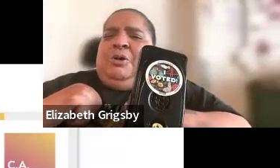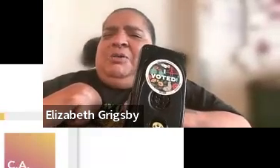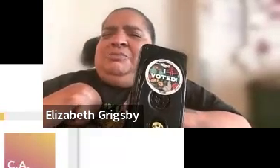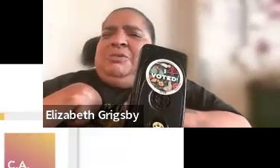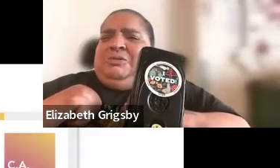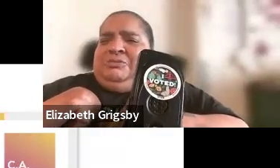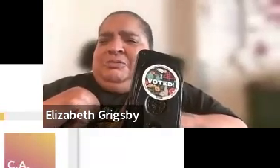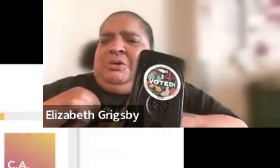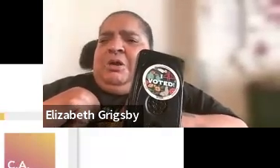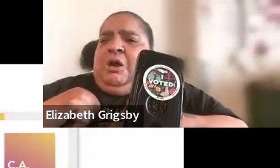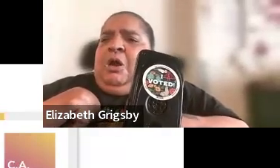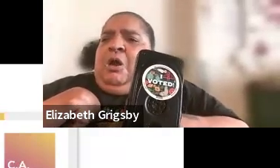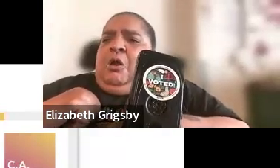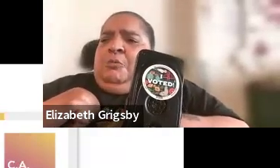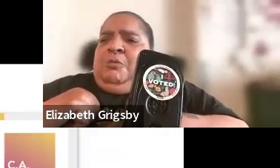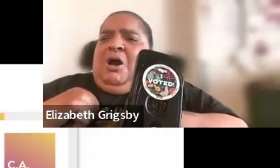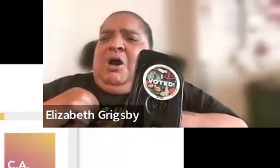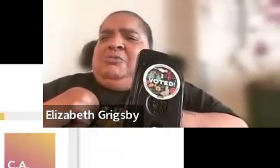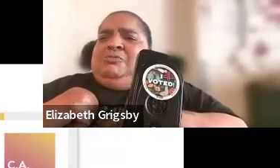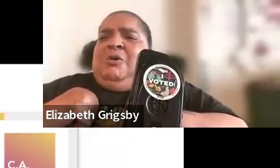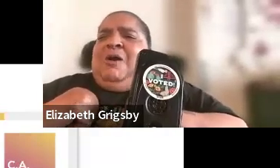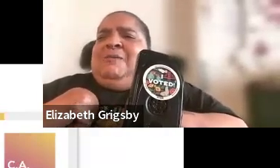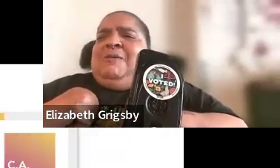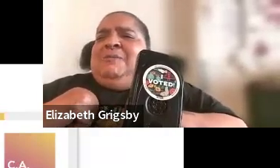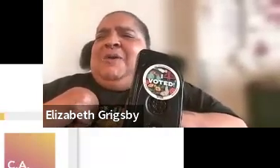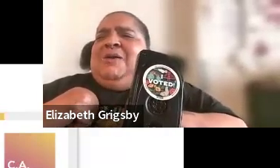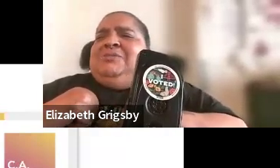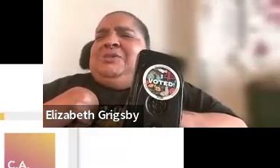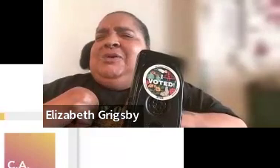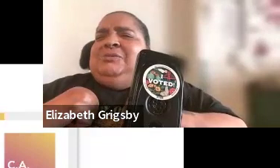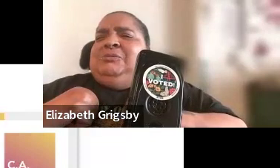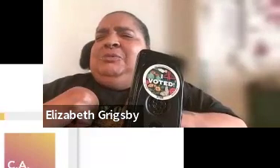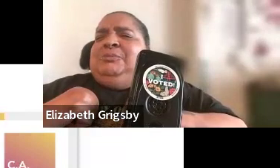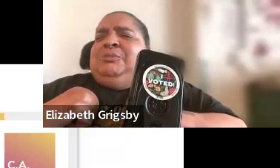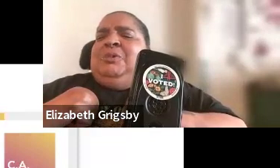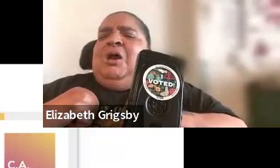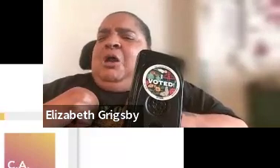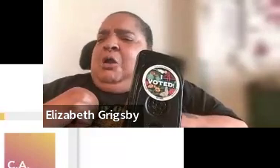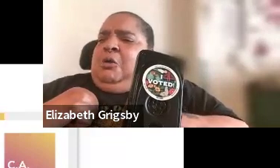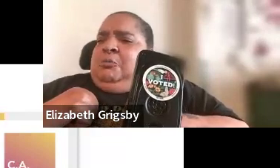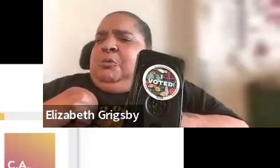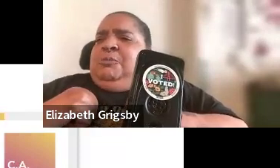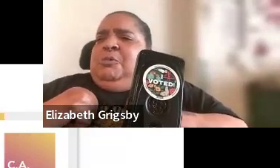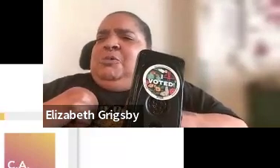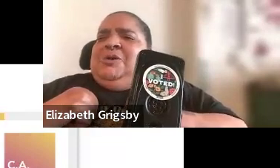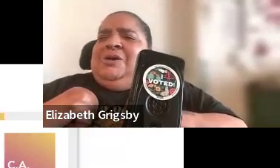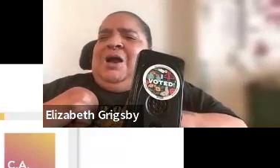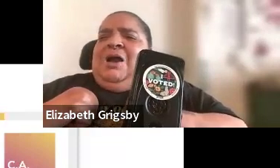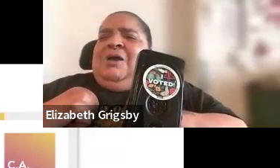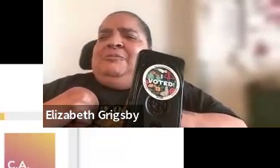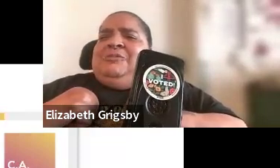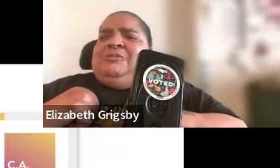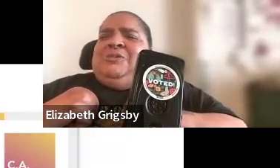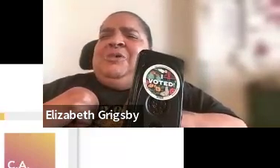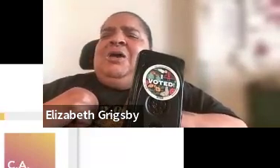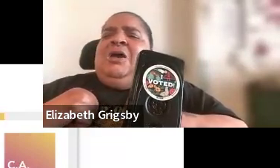the process. We also have a mandated reporting